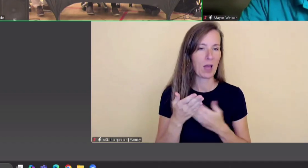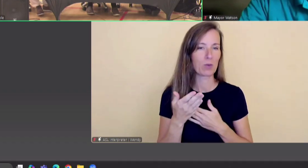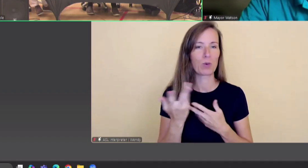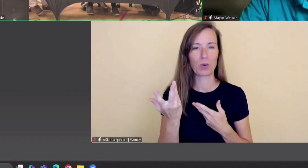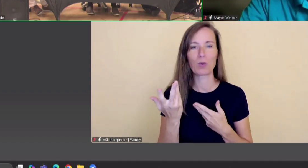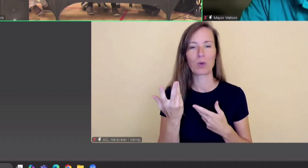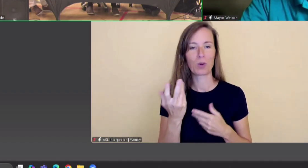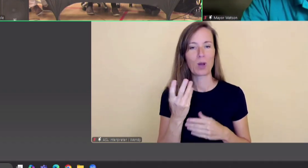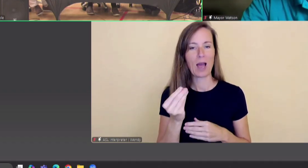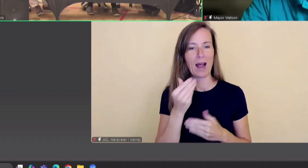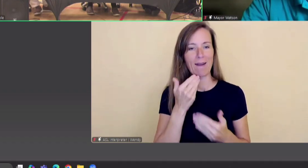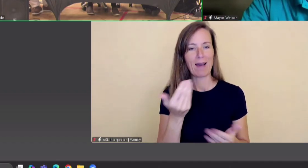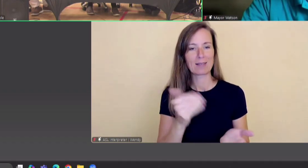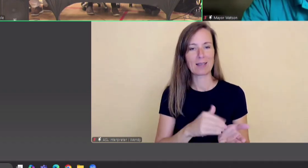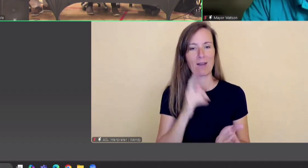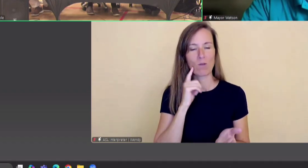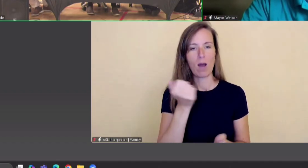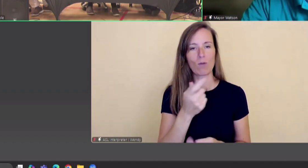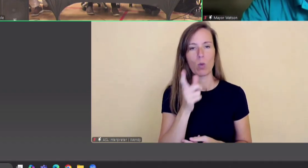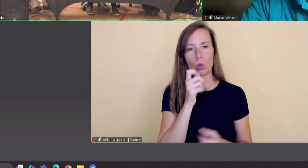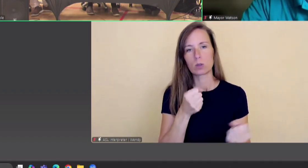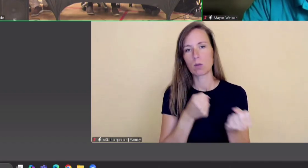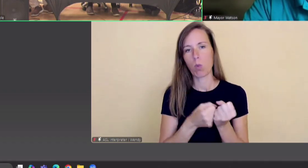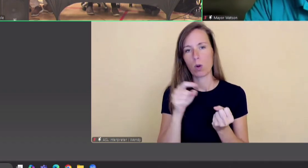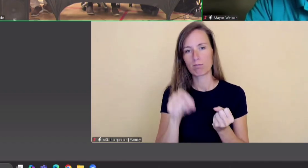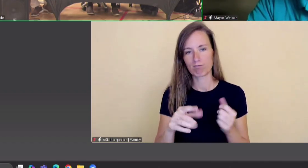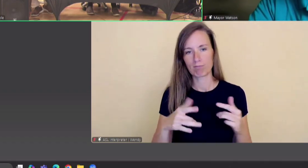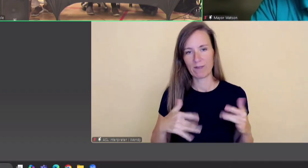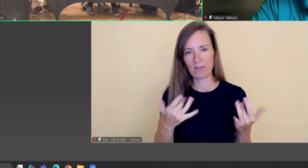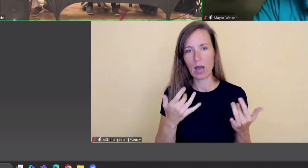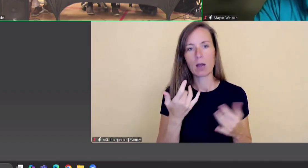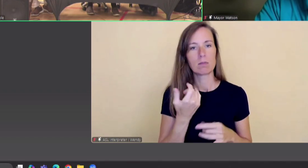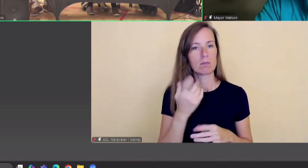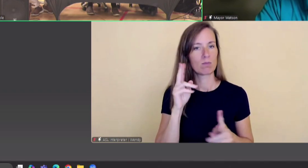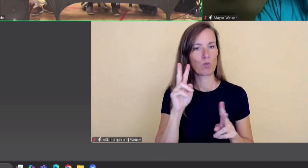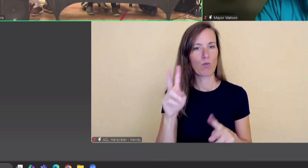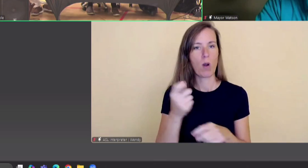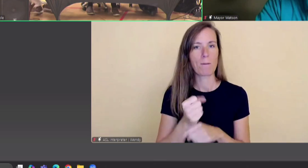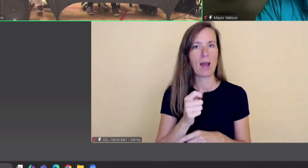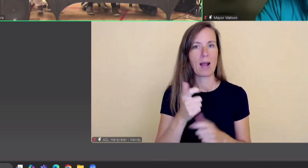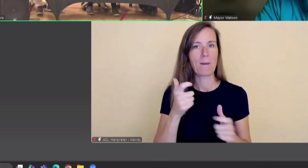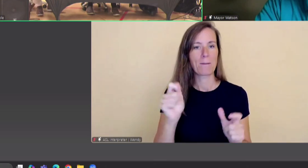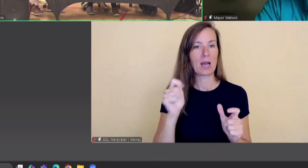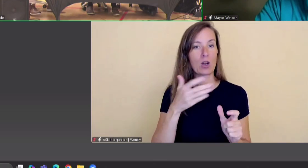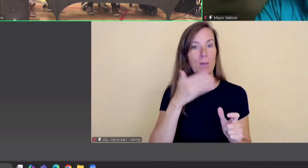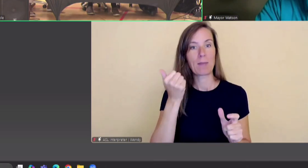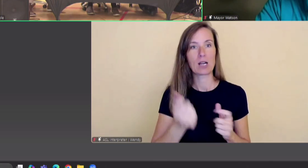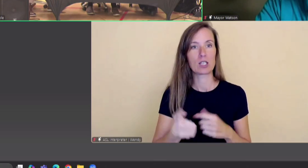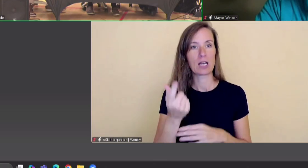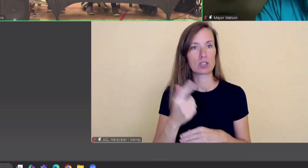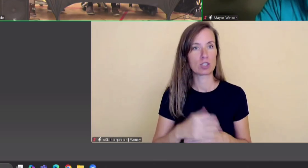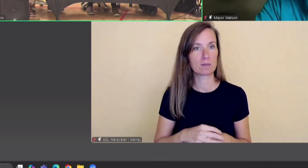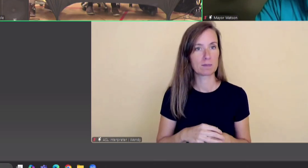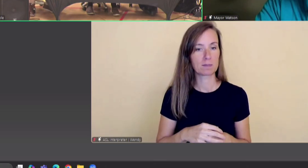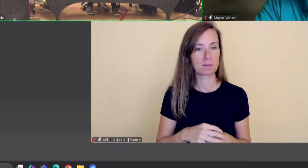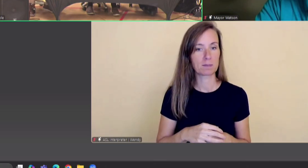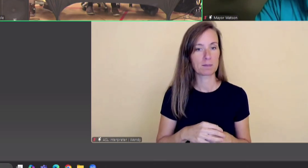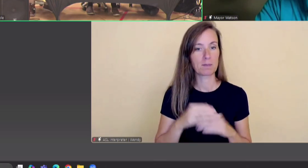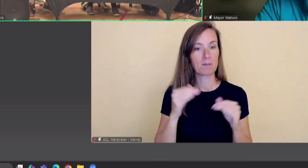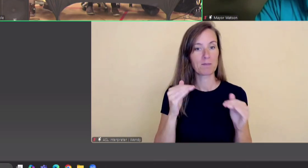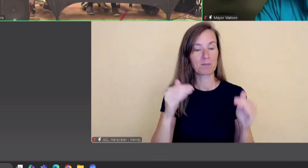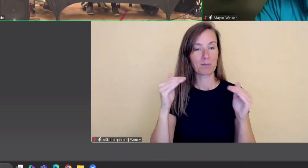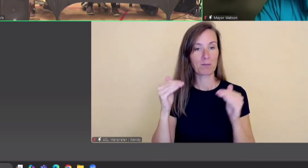that supported that particular event. We look forward to making it bigger and better next year. Next event is a reminder regarding